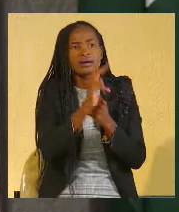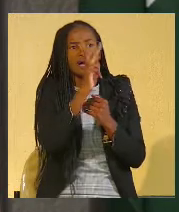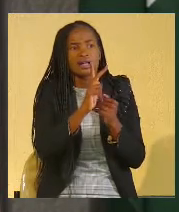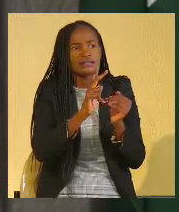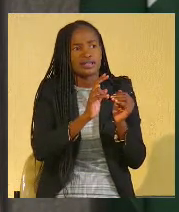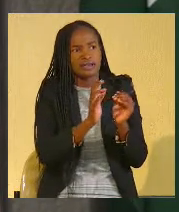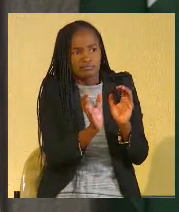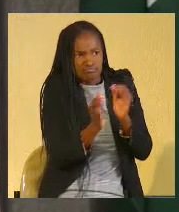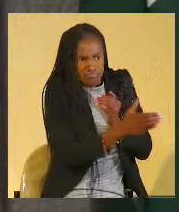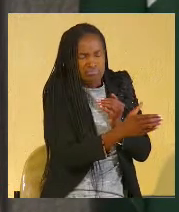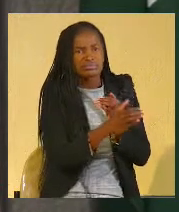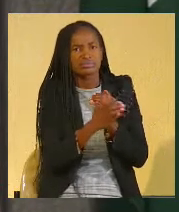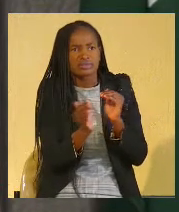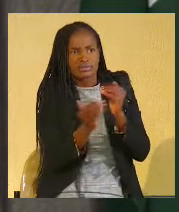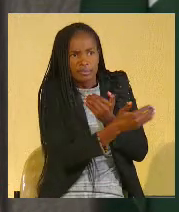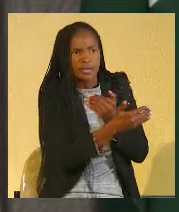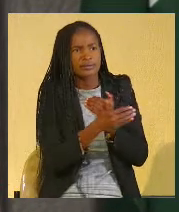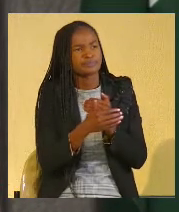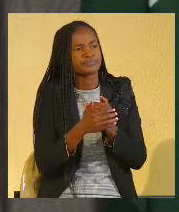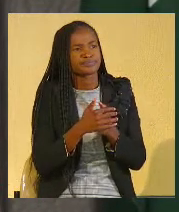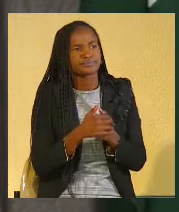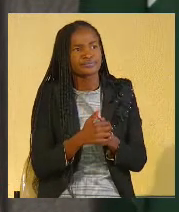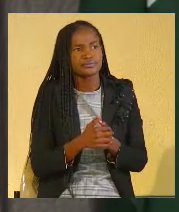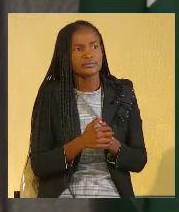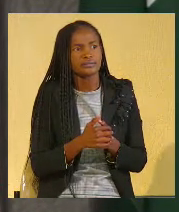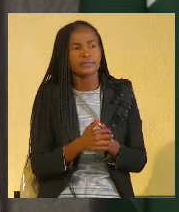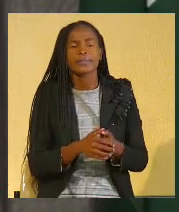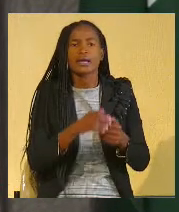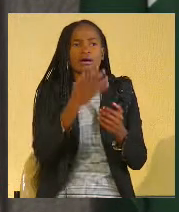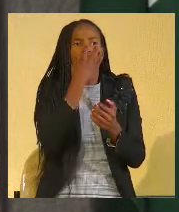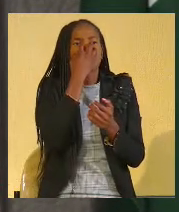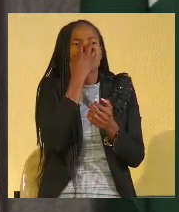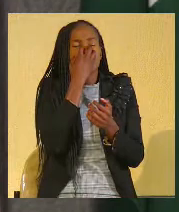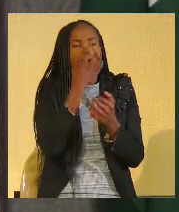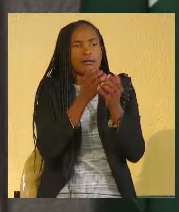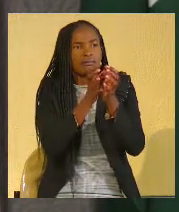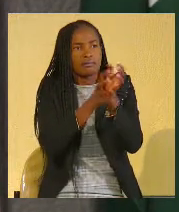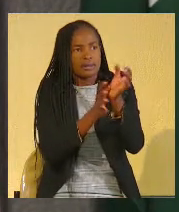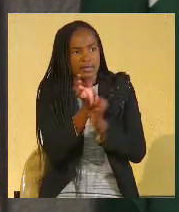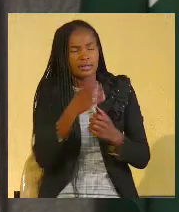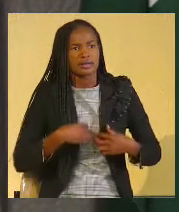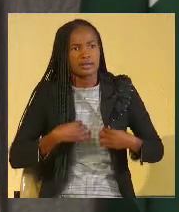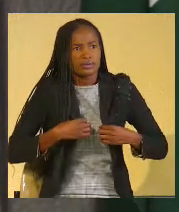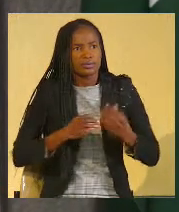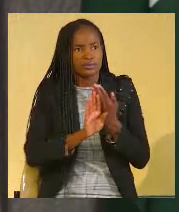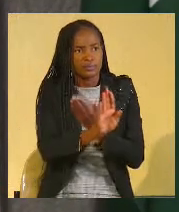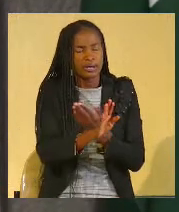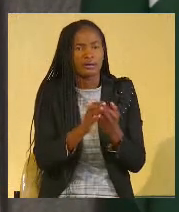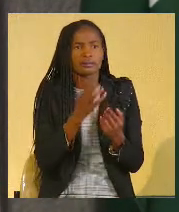it caters for the medicine, for personal protective equipment, it caters for medical